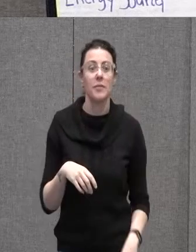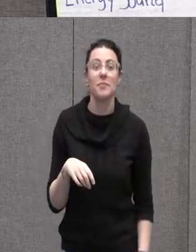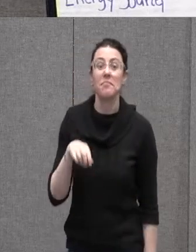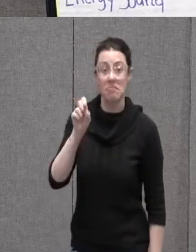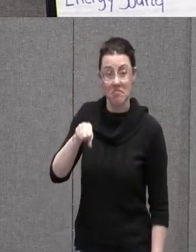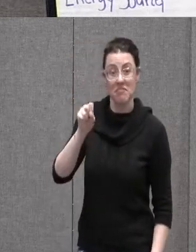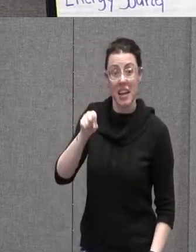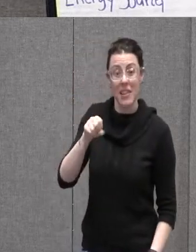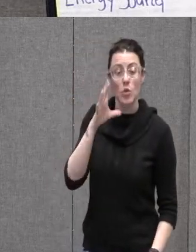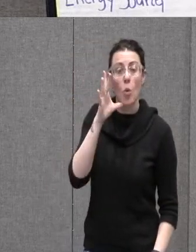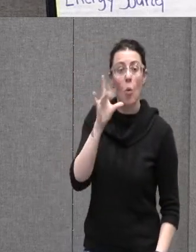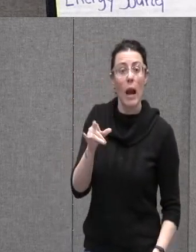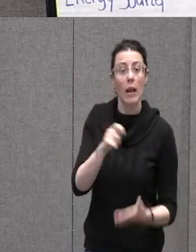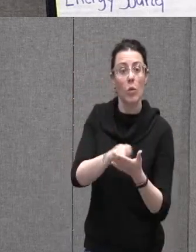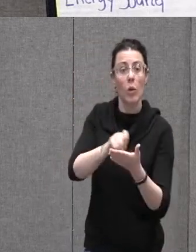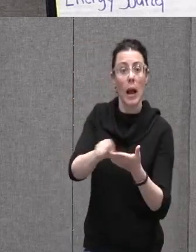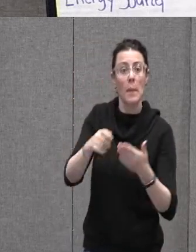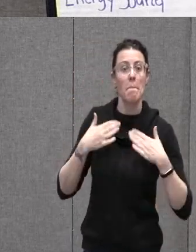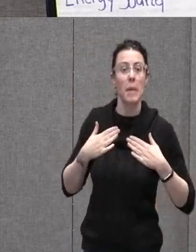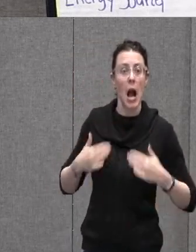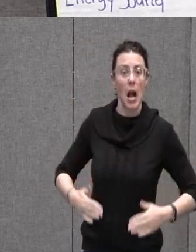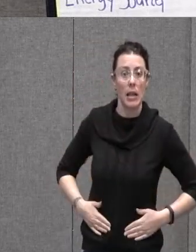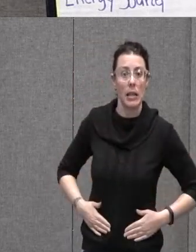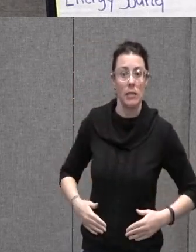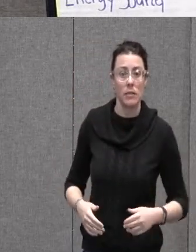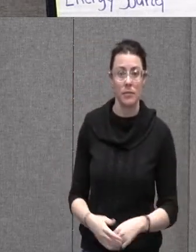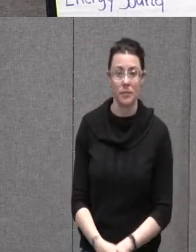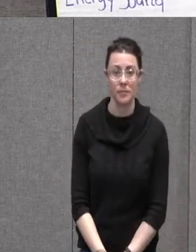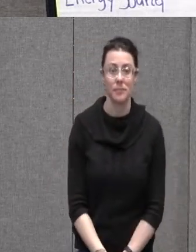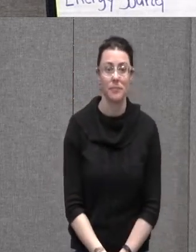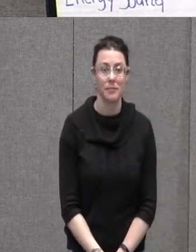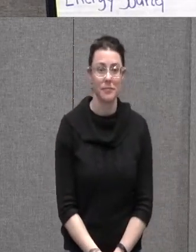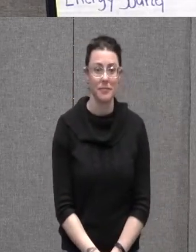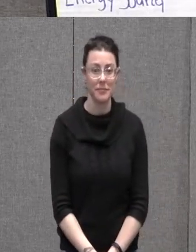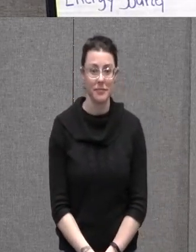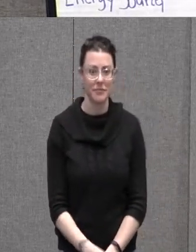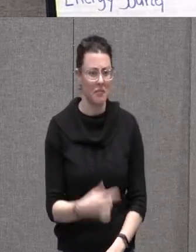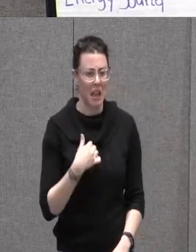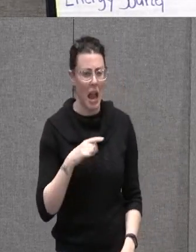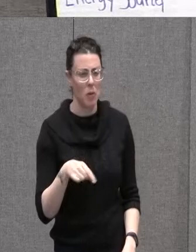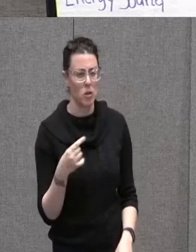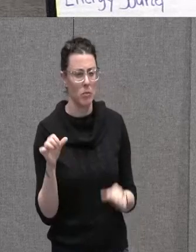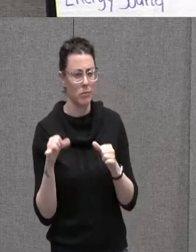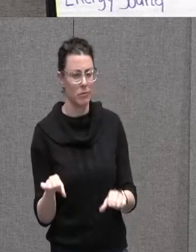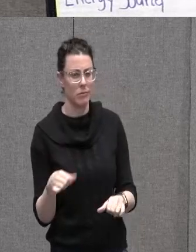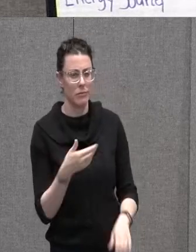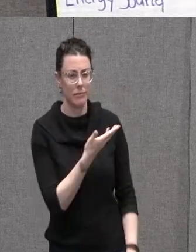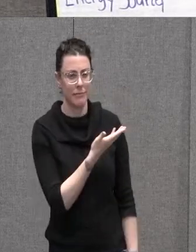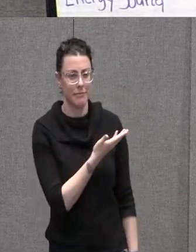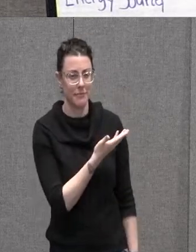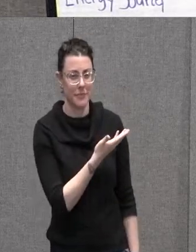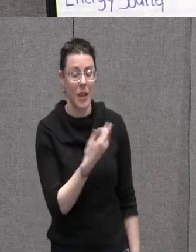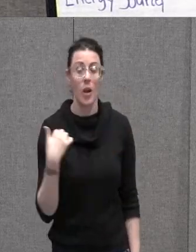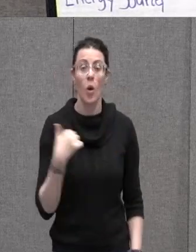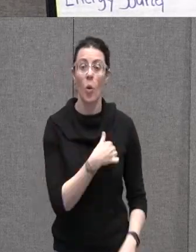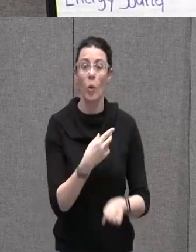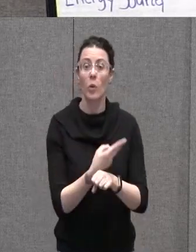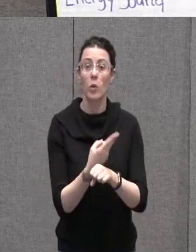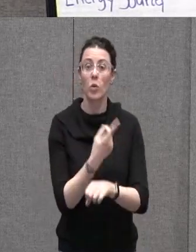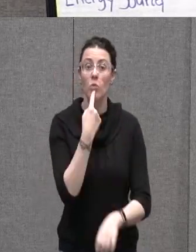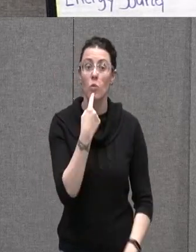right? We'll just have it right here till we get. That looks very good. So let's start Okay. with our body, like we said. So we're going to use red for the